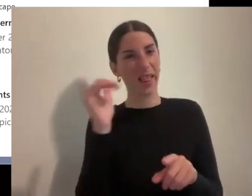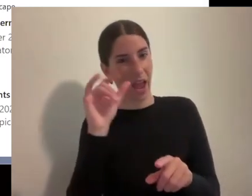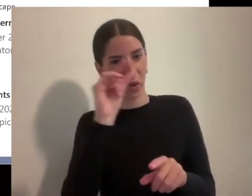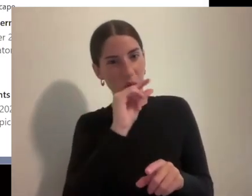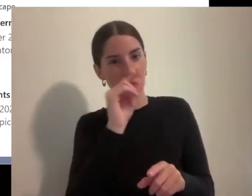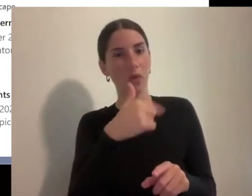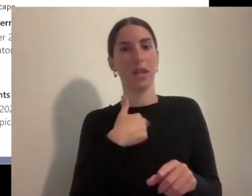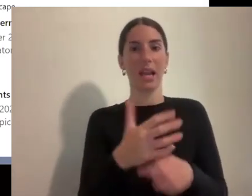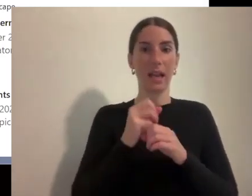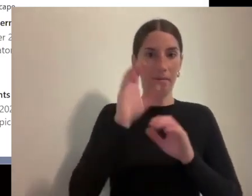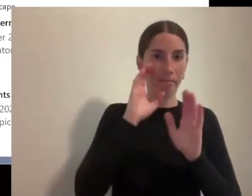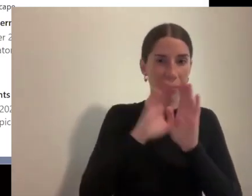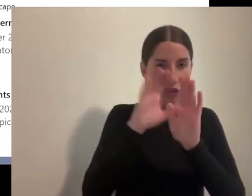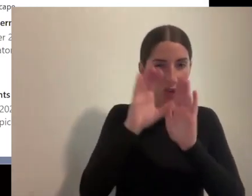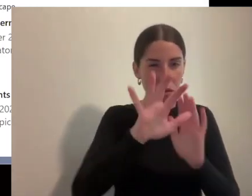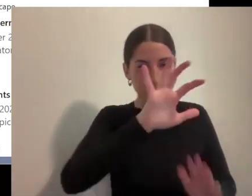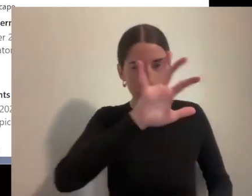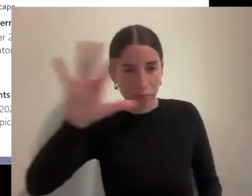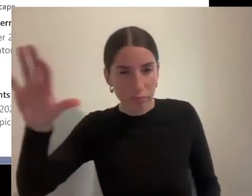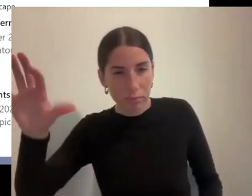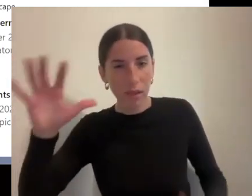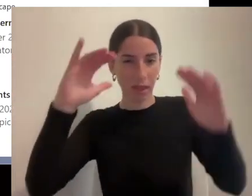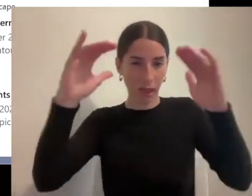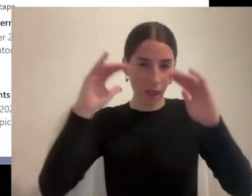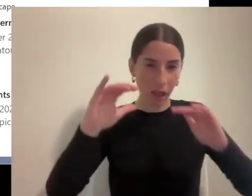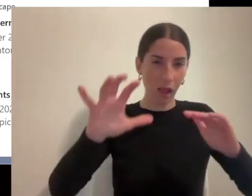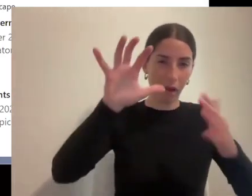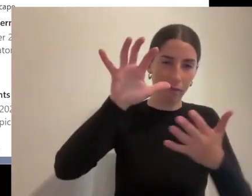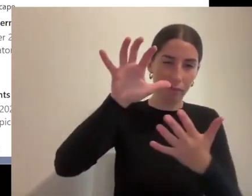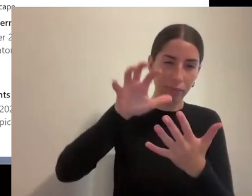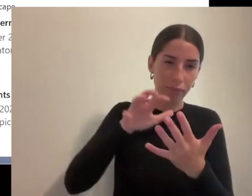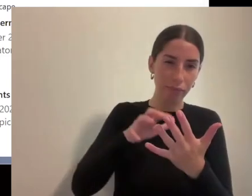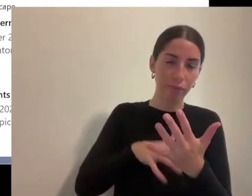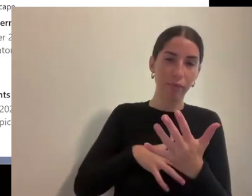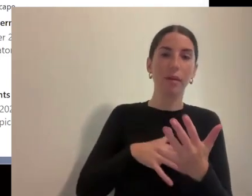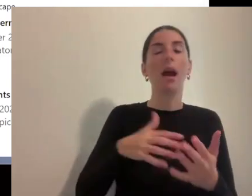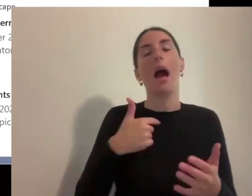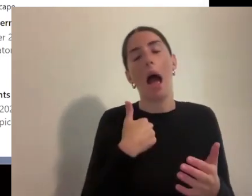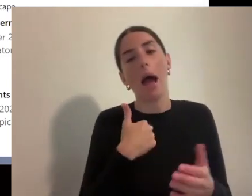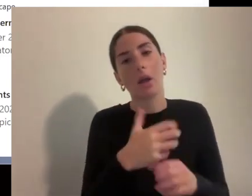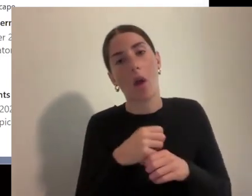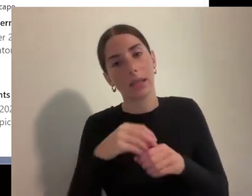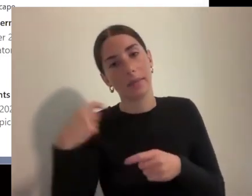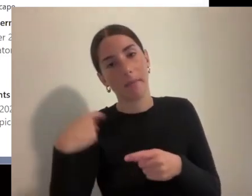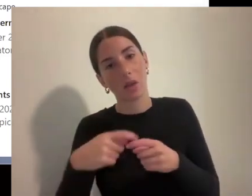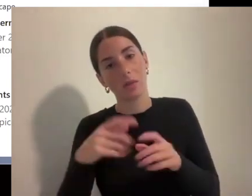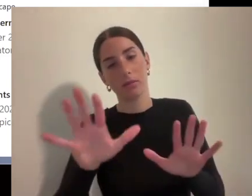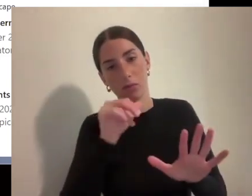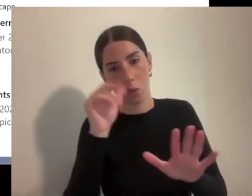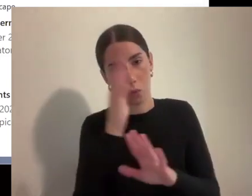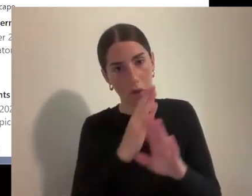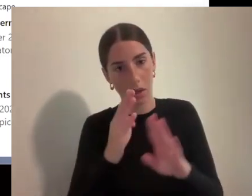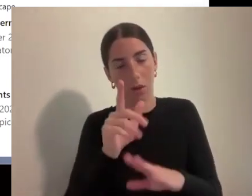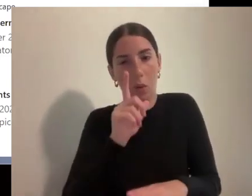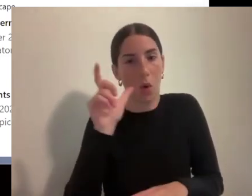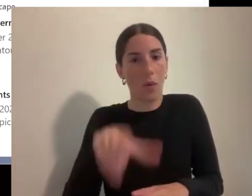get images at the top, and then I got the information in Spanish, but you don't have to worry about that because we're not looking at